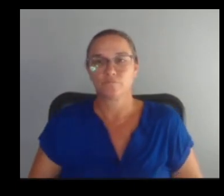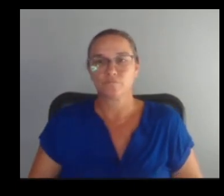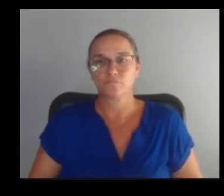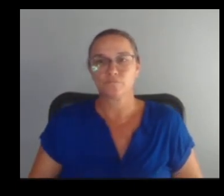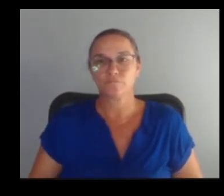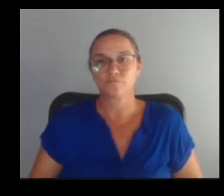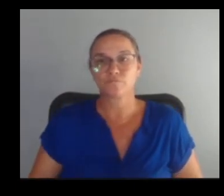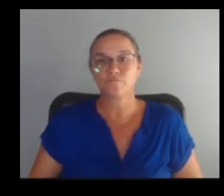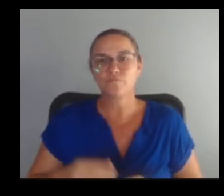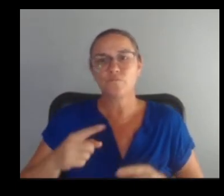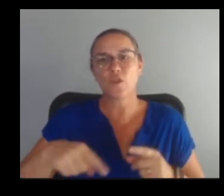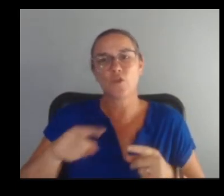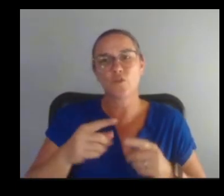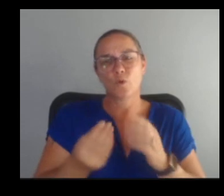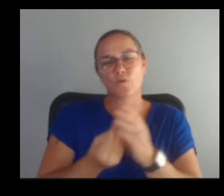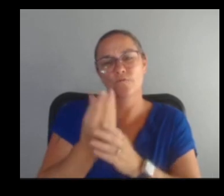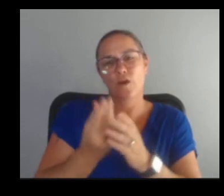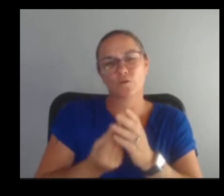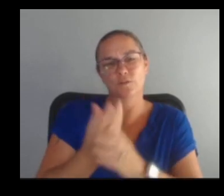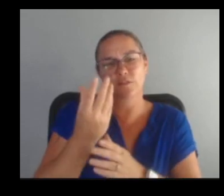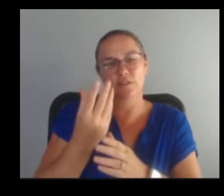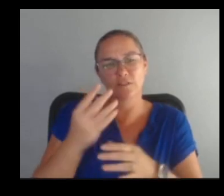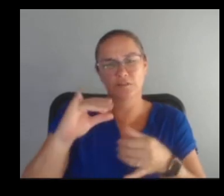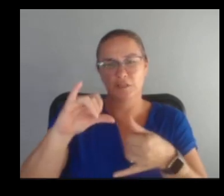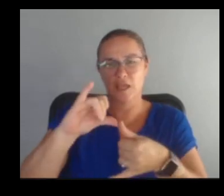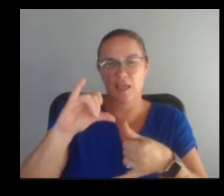Those fountains reached about